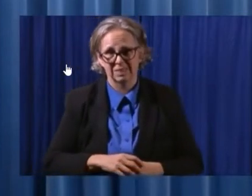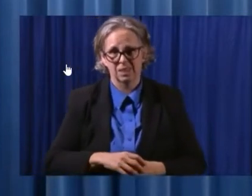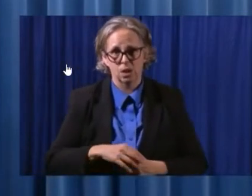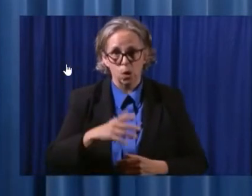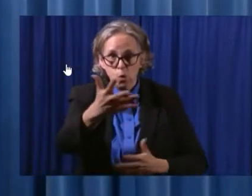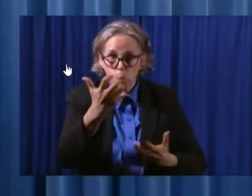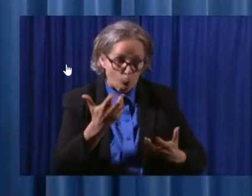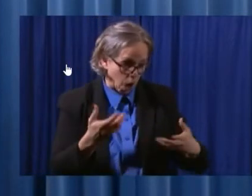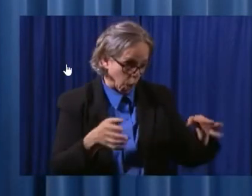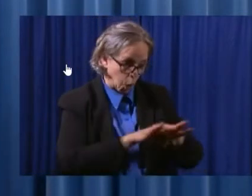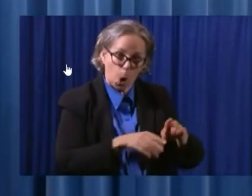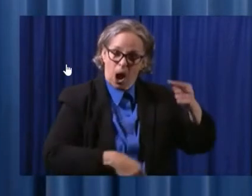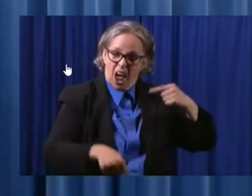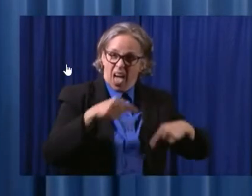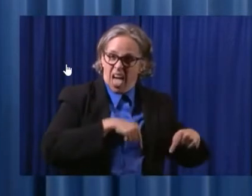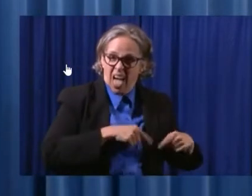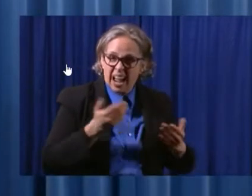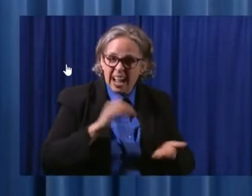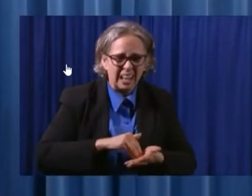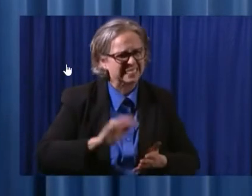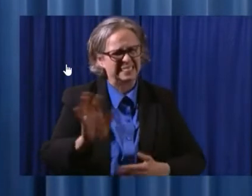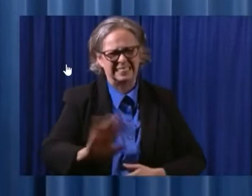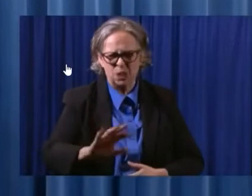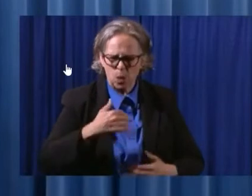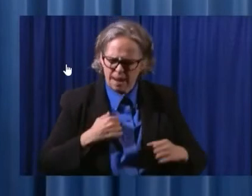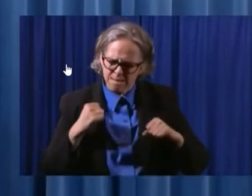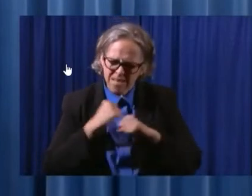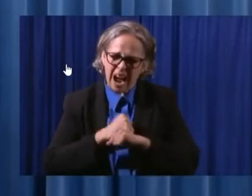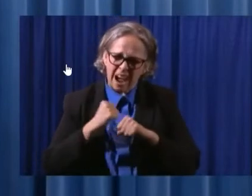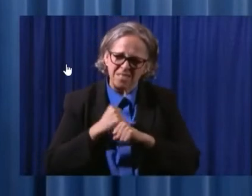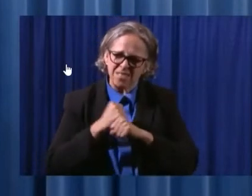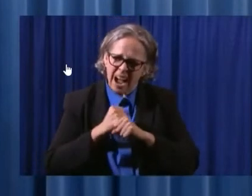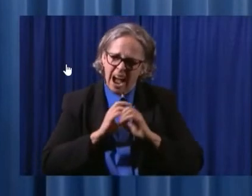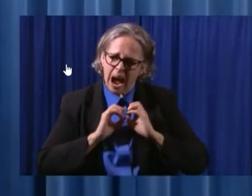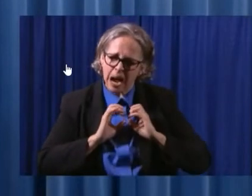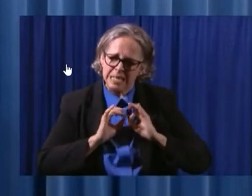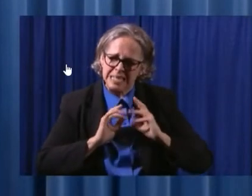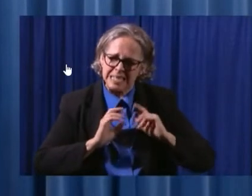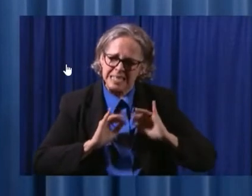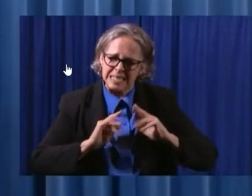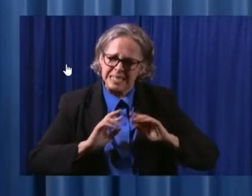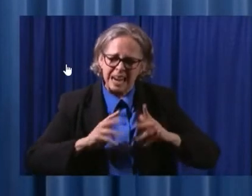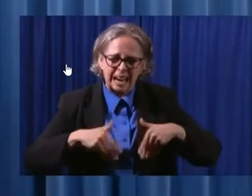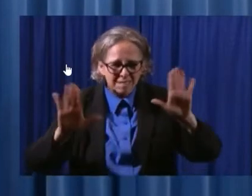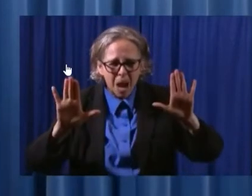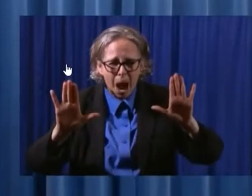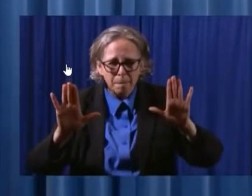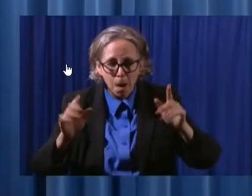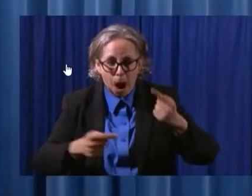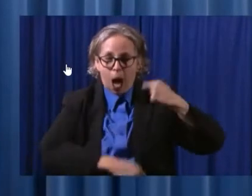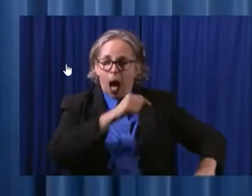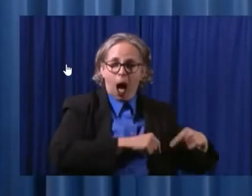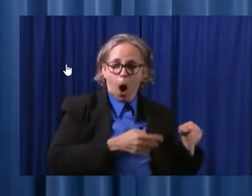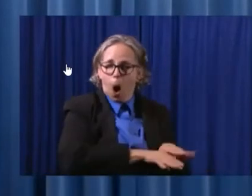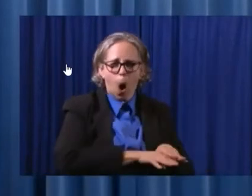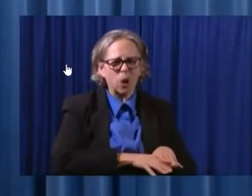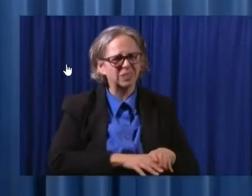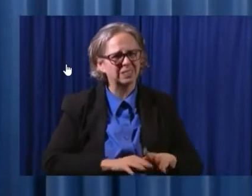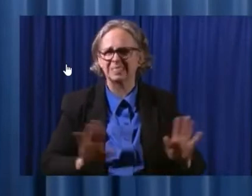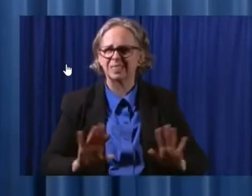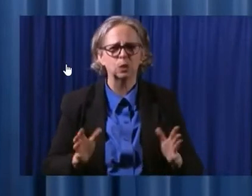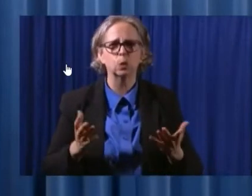have come too far in this fight to cede ground now to this virus. Our best defense moving forward is to be on the offense.